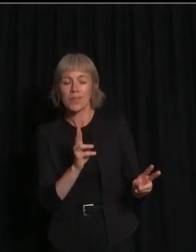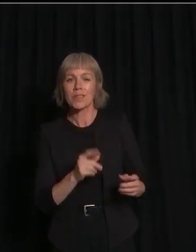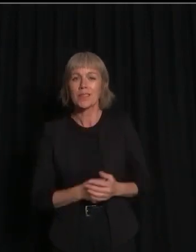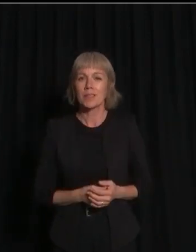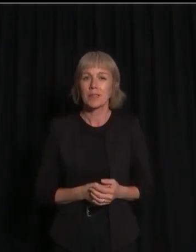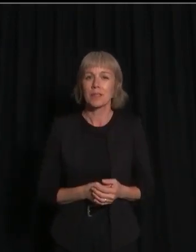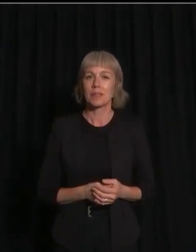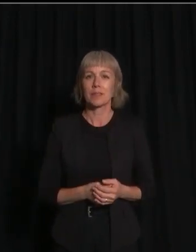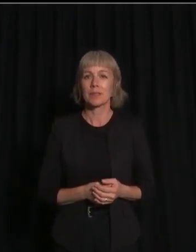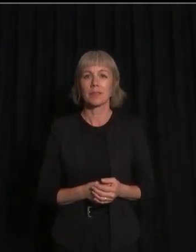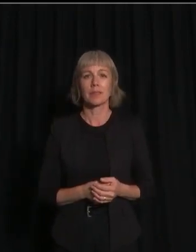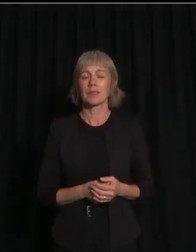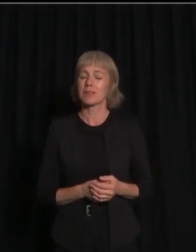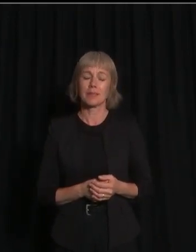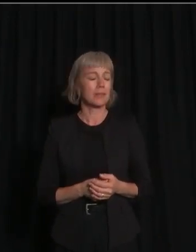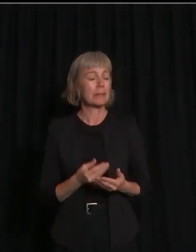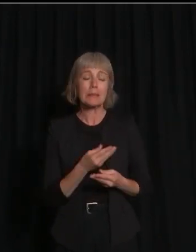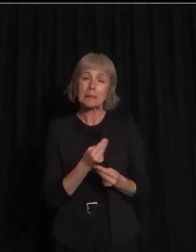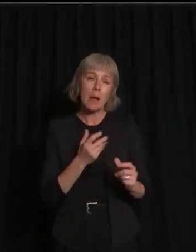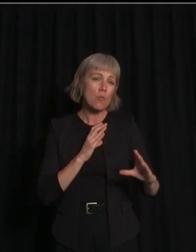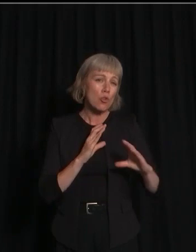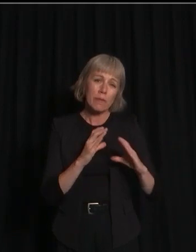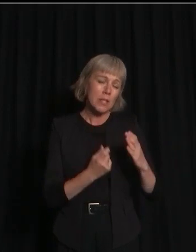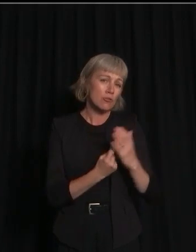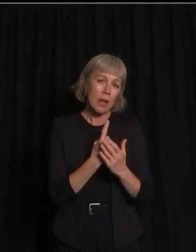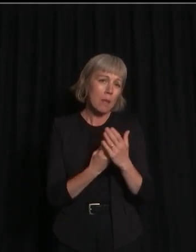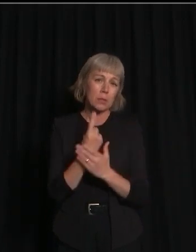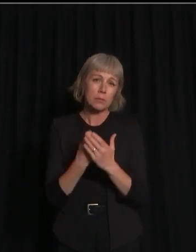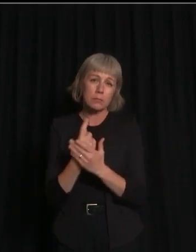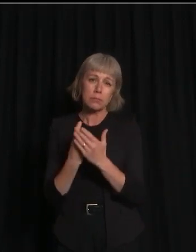just like some of the conversations that were happening,